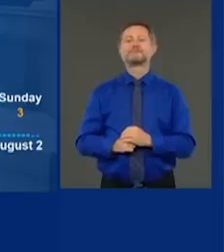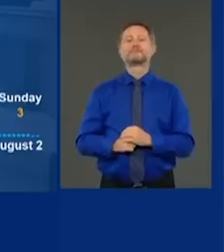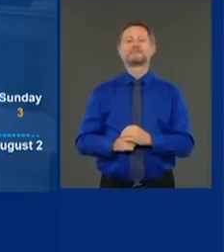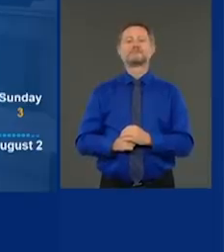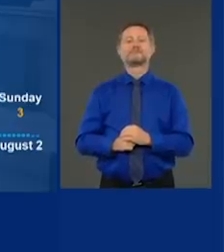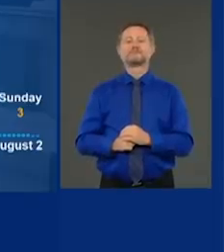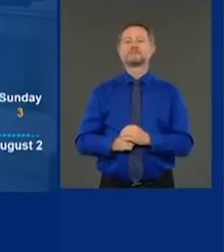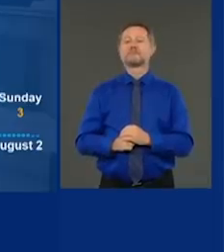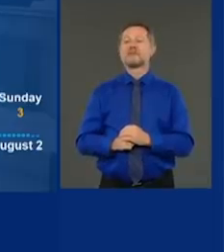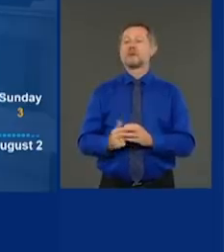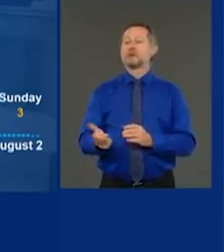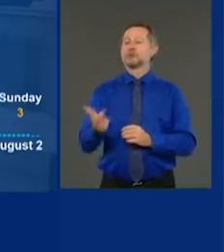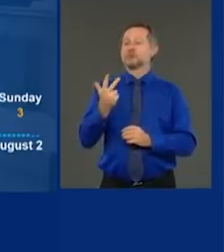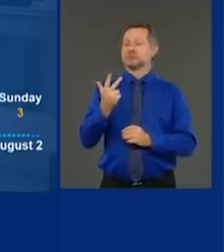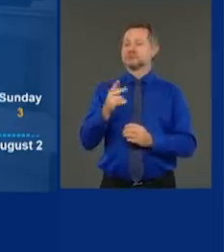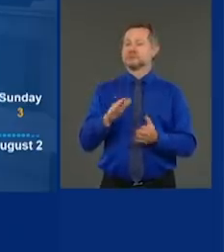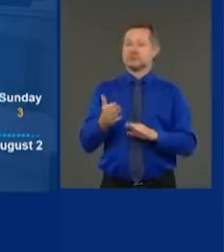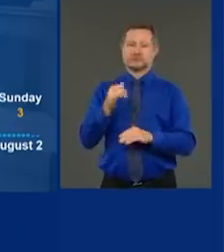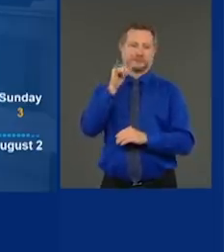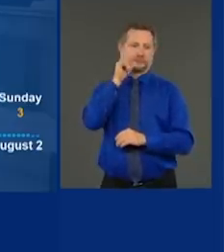3 people passed away yesterday.